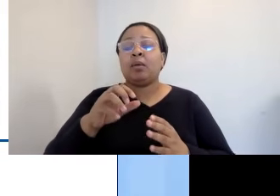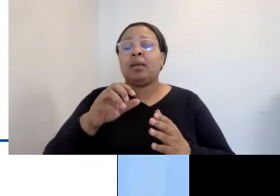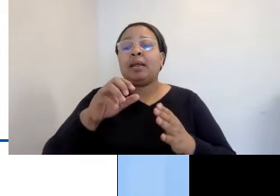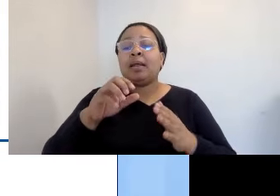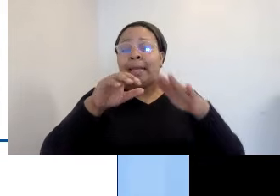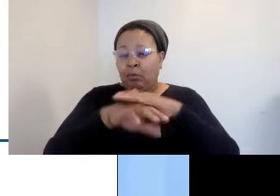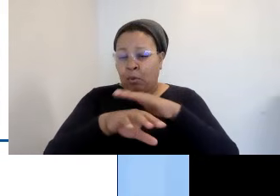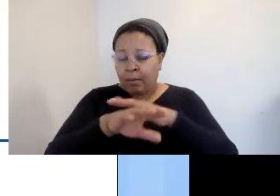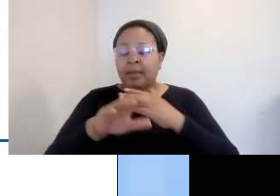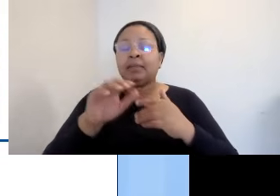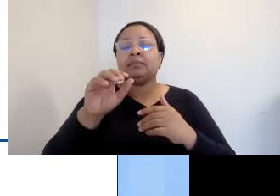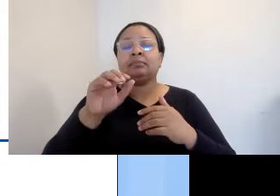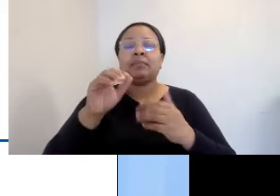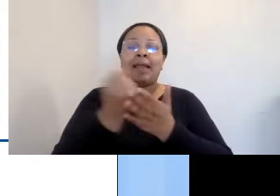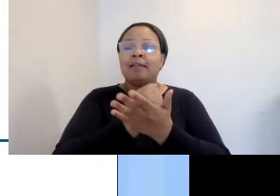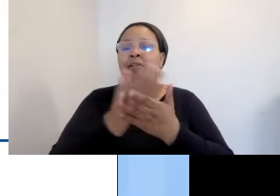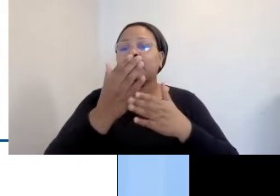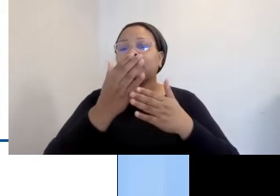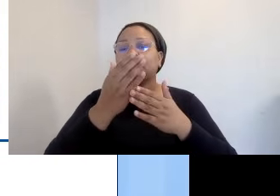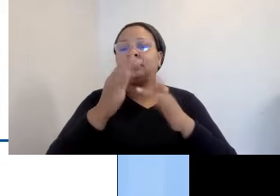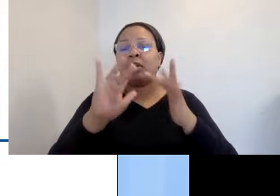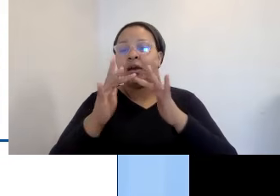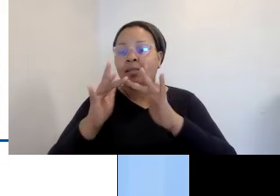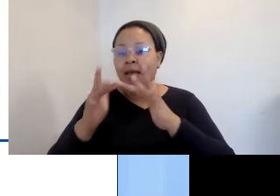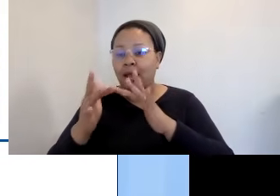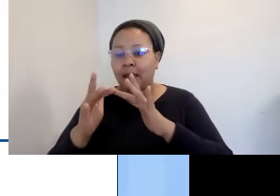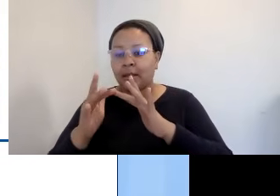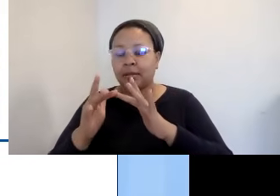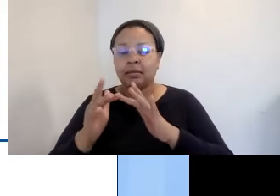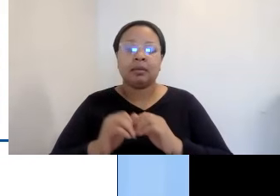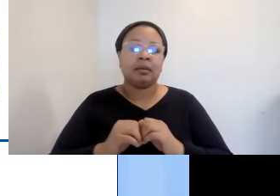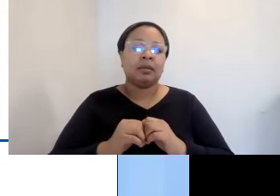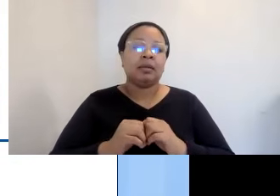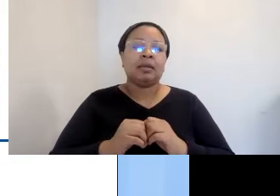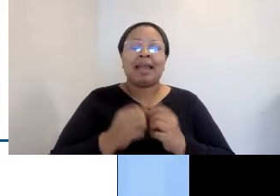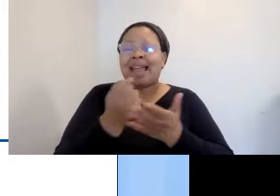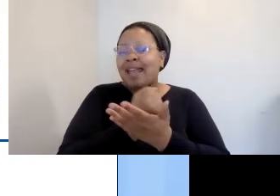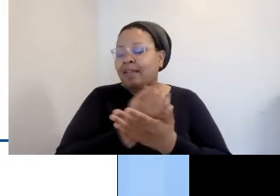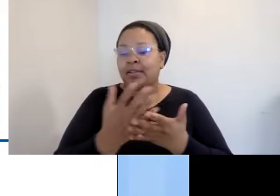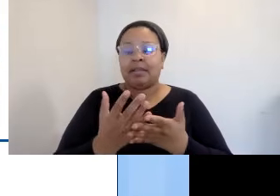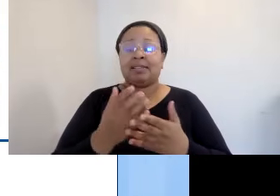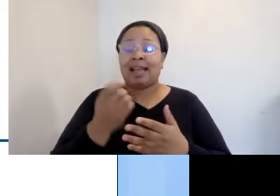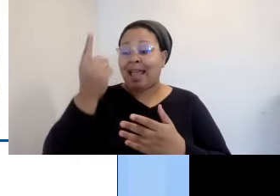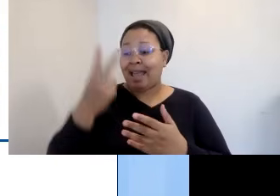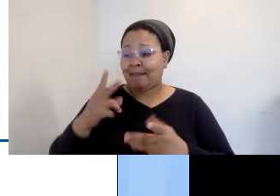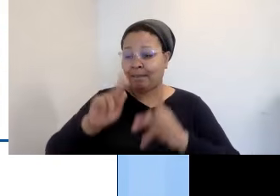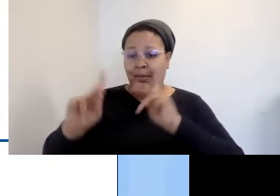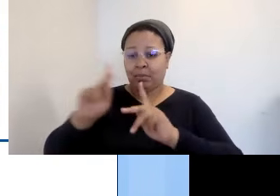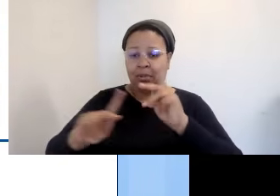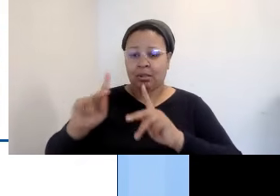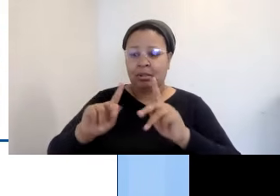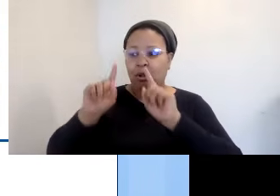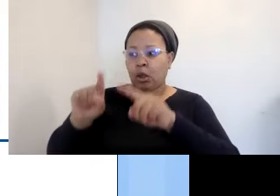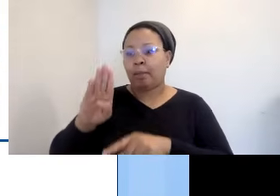is online. I tell people this, all that I have to stress this is online, because I've had people go to